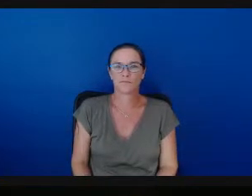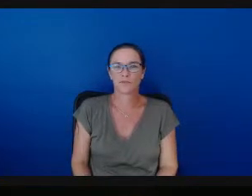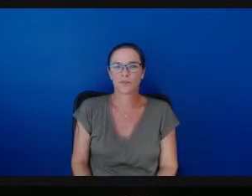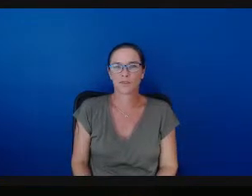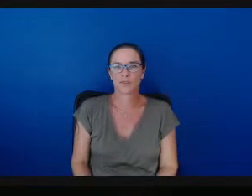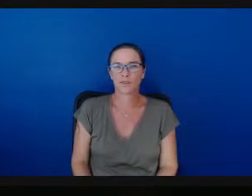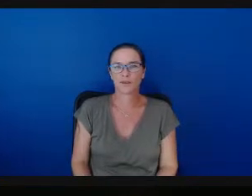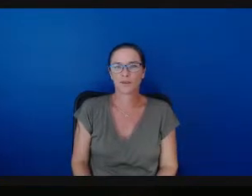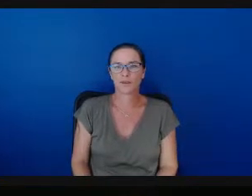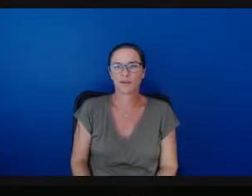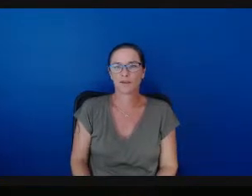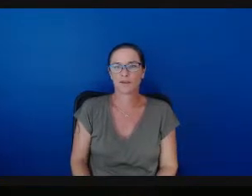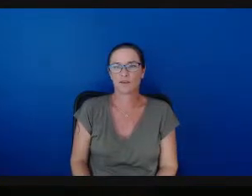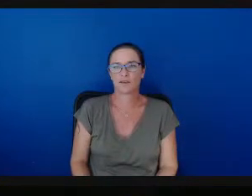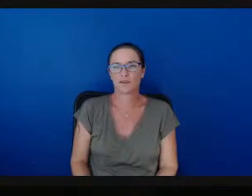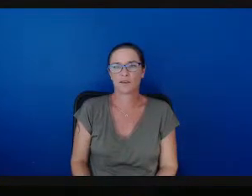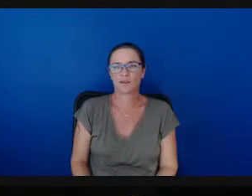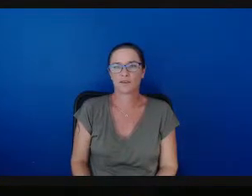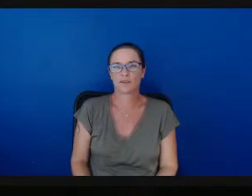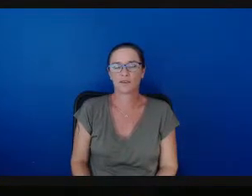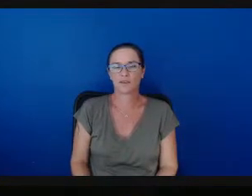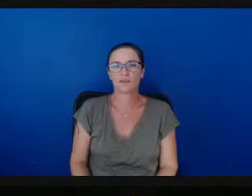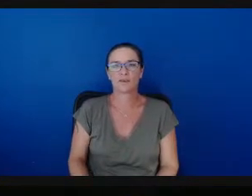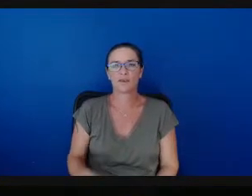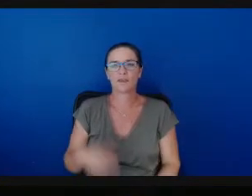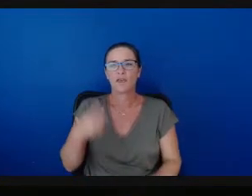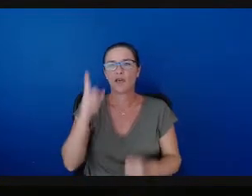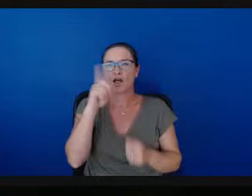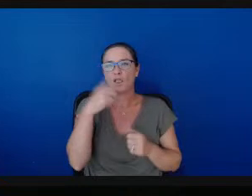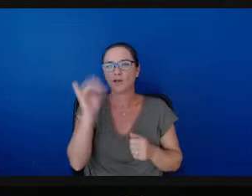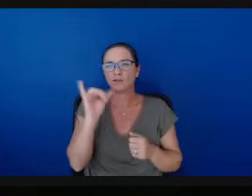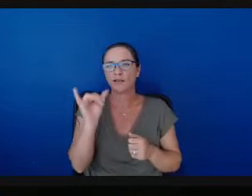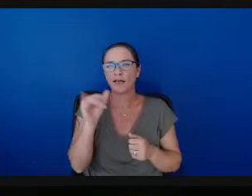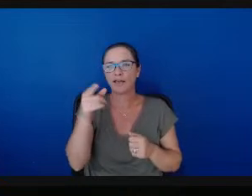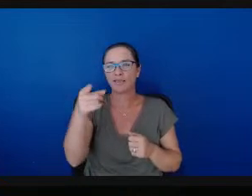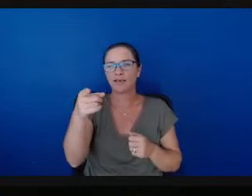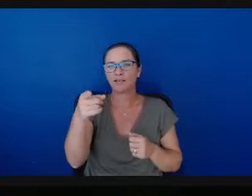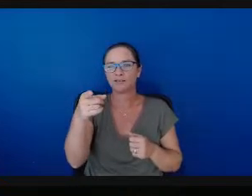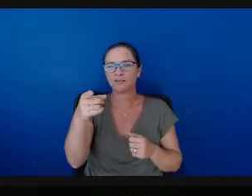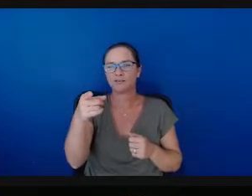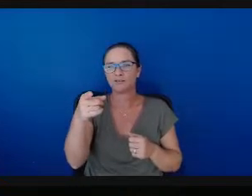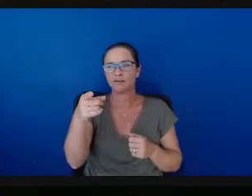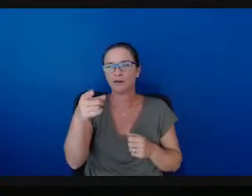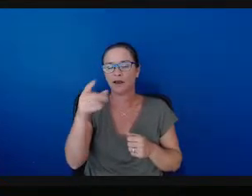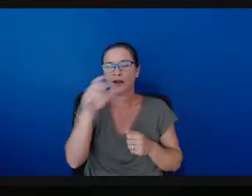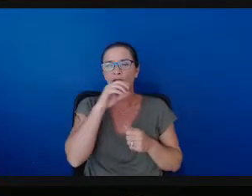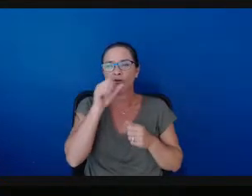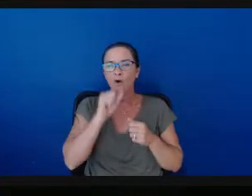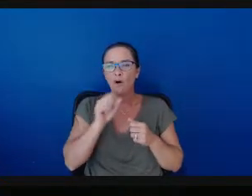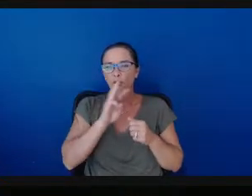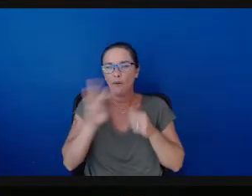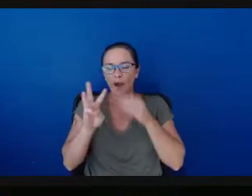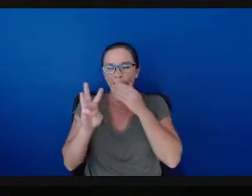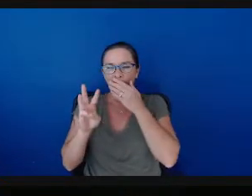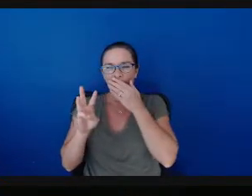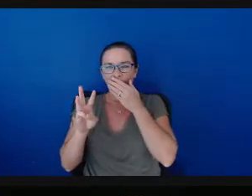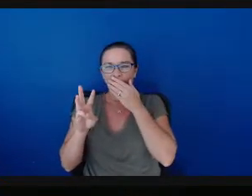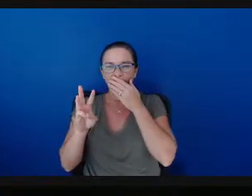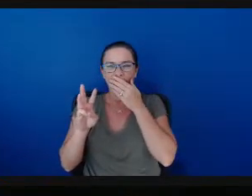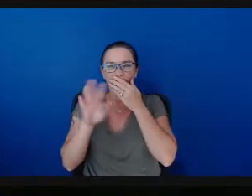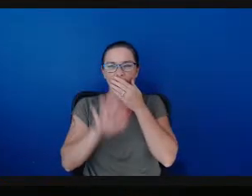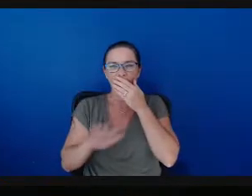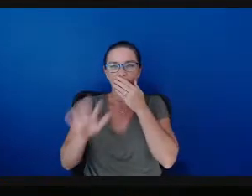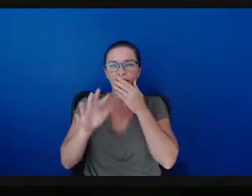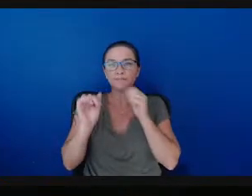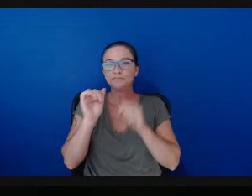lapse. Yeah, it does appear like this area of the old west vent complex kind of through here. You can just barely make